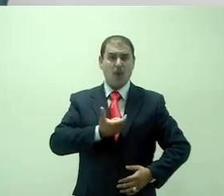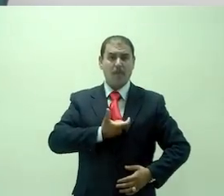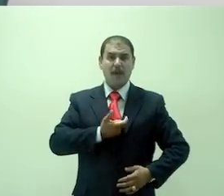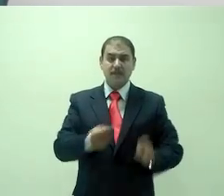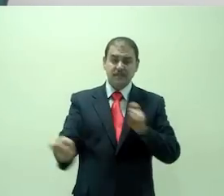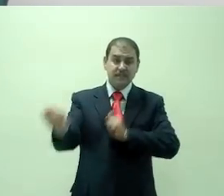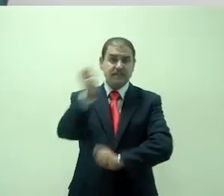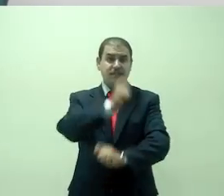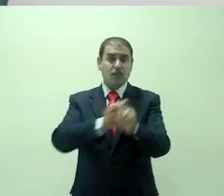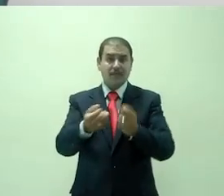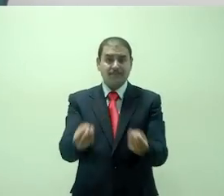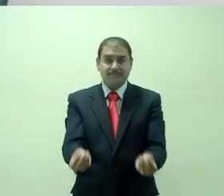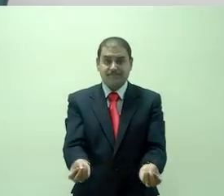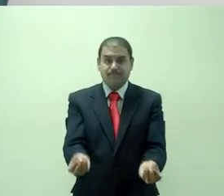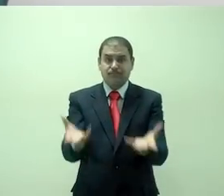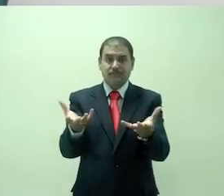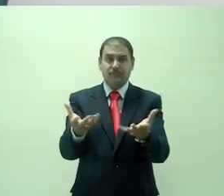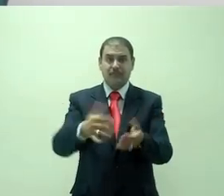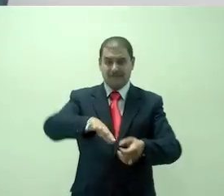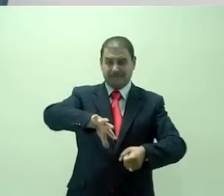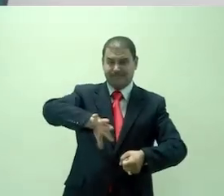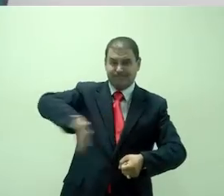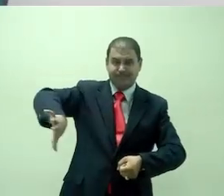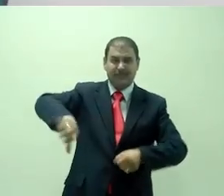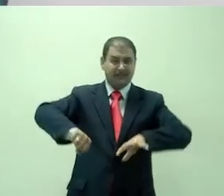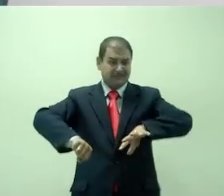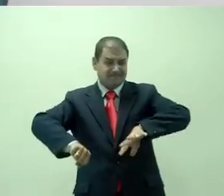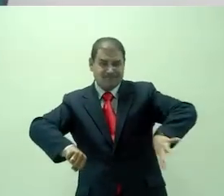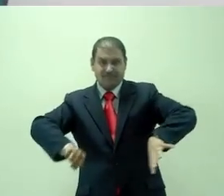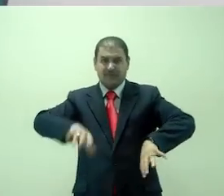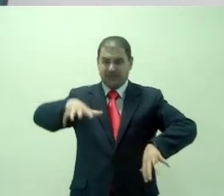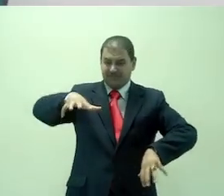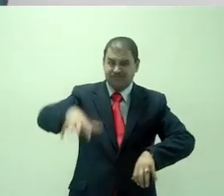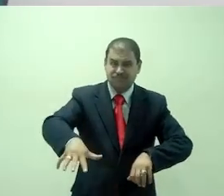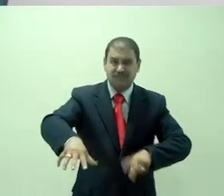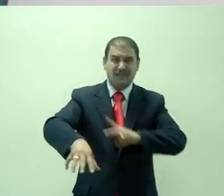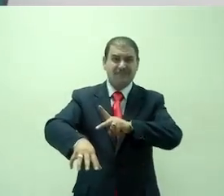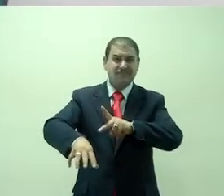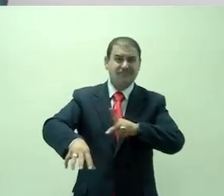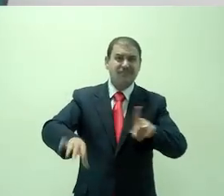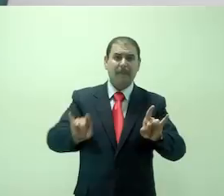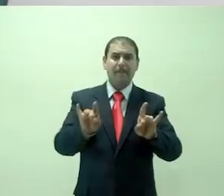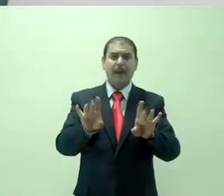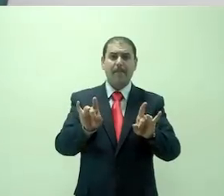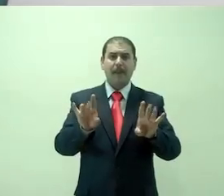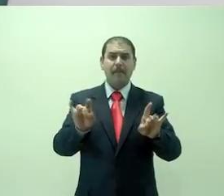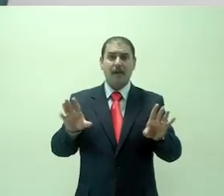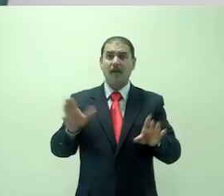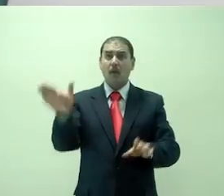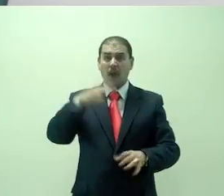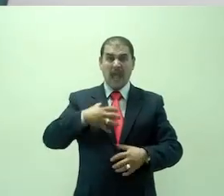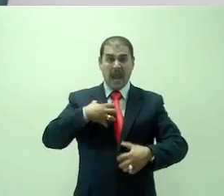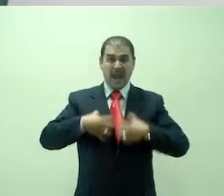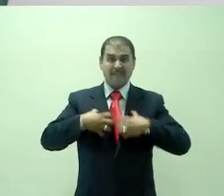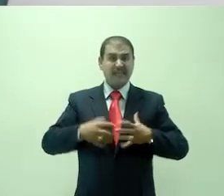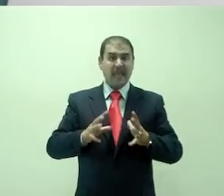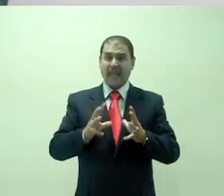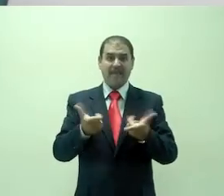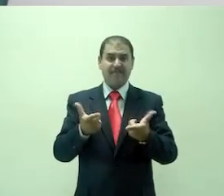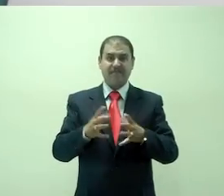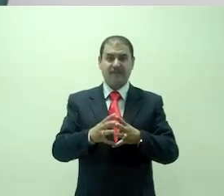being effectively excluded from participating in social, civil and political processes, do you think?